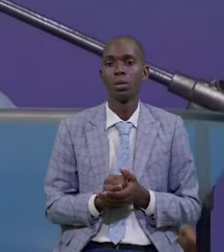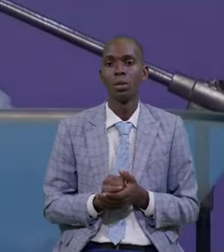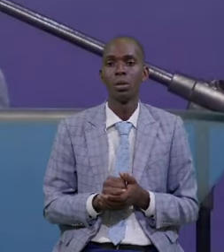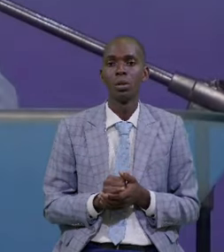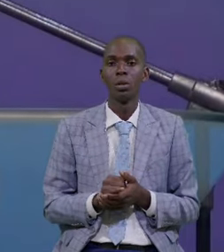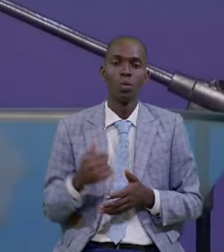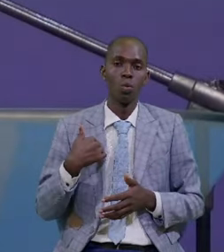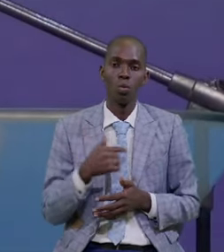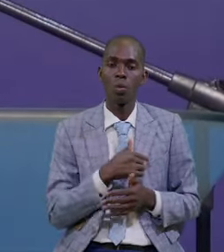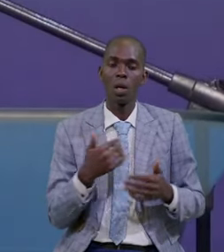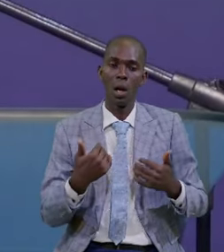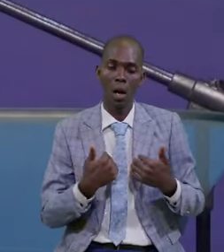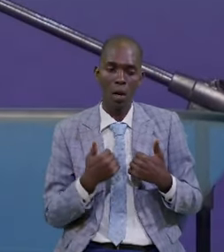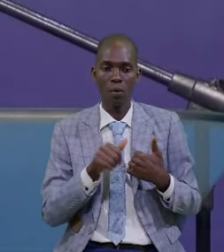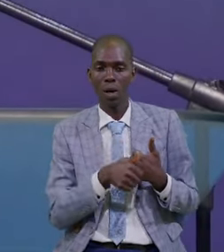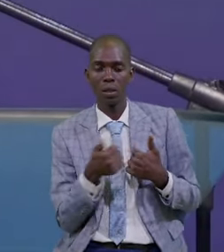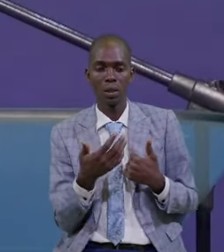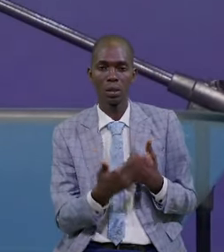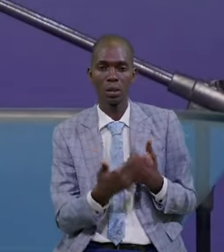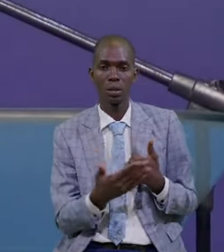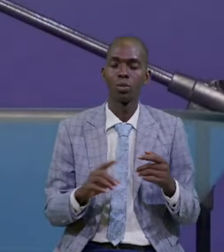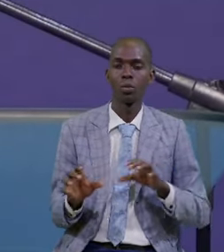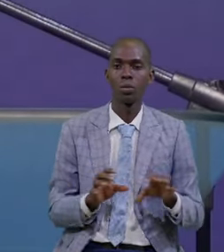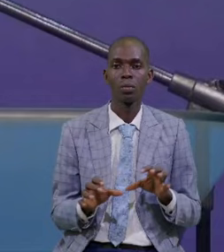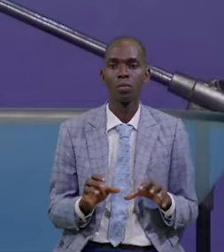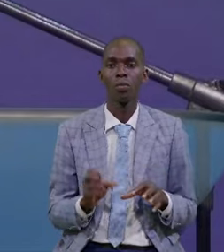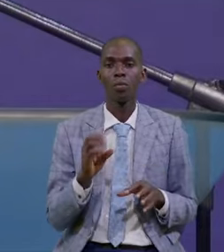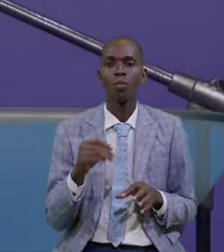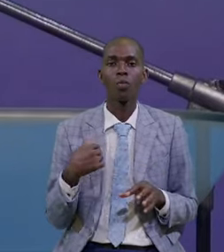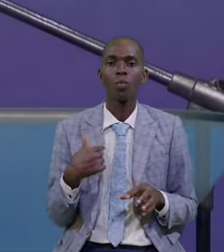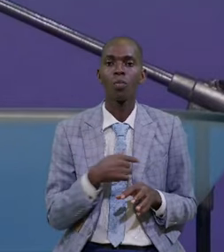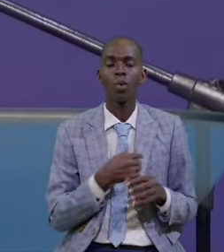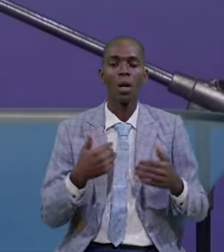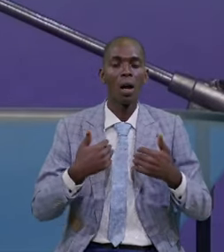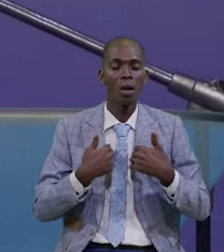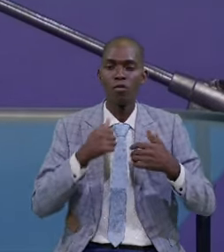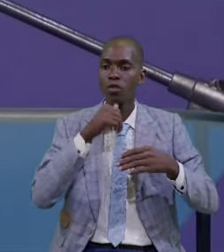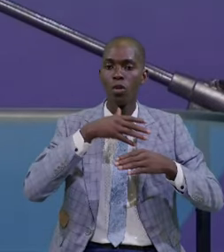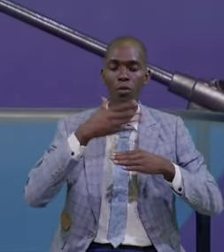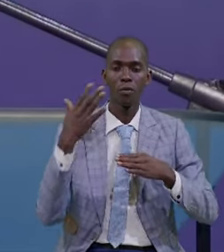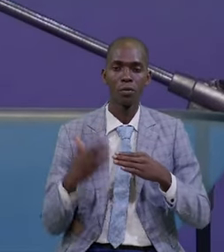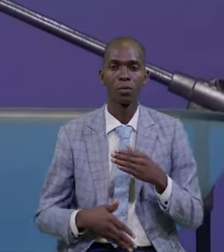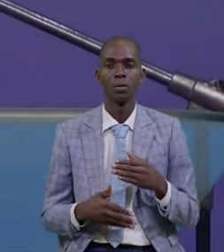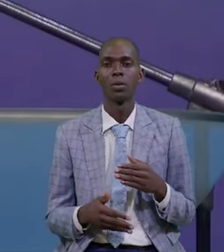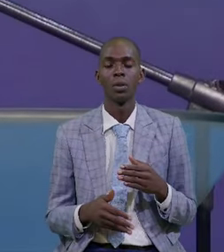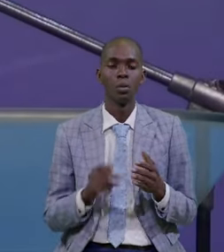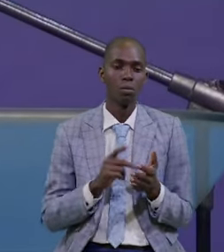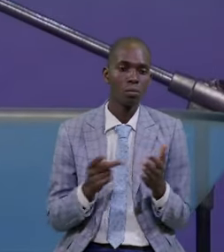another scene. And so we have unfinished agenda, unfinished